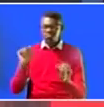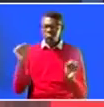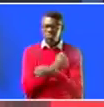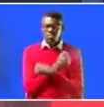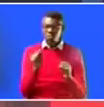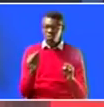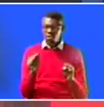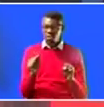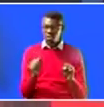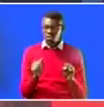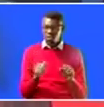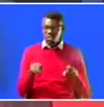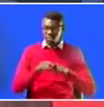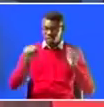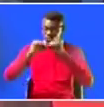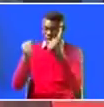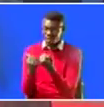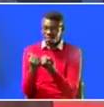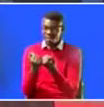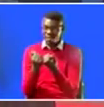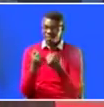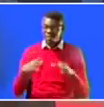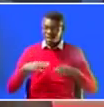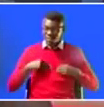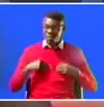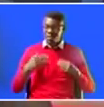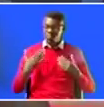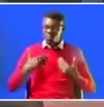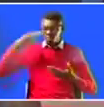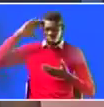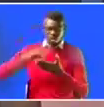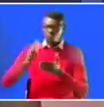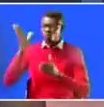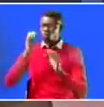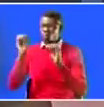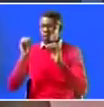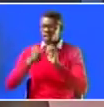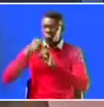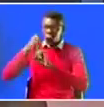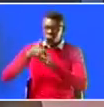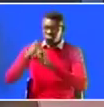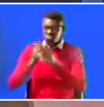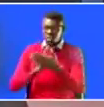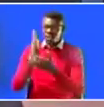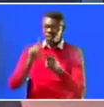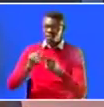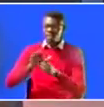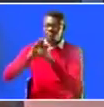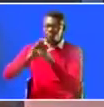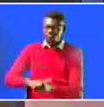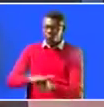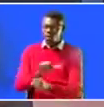our society for them to champion their rights in a manner that offends other people's